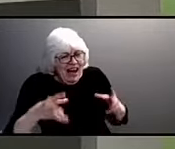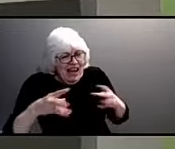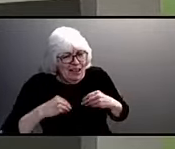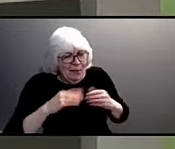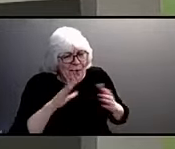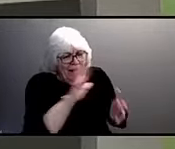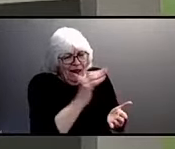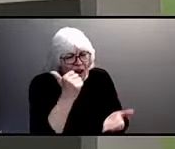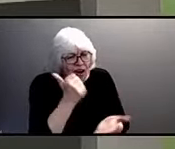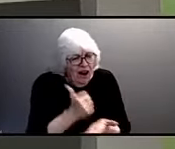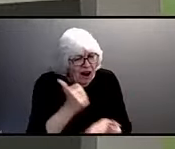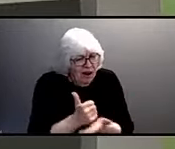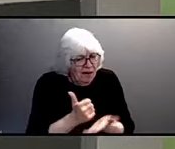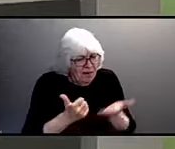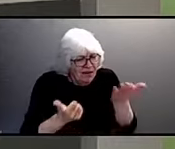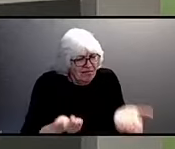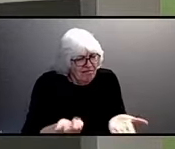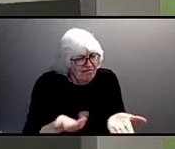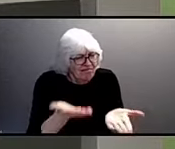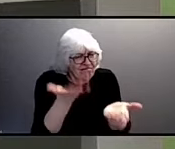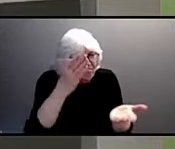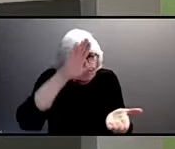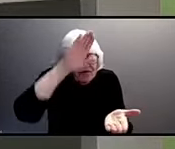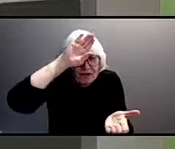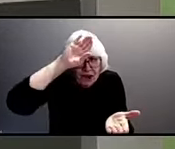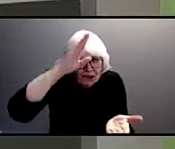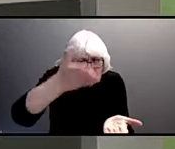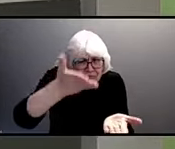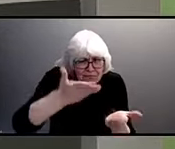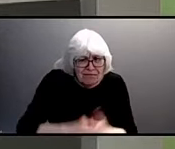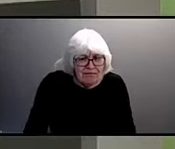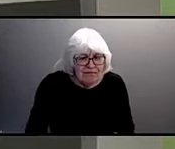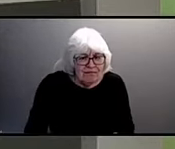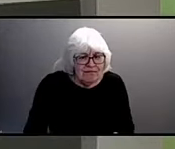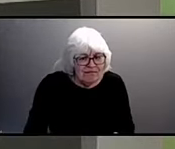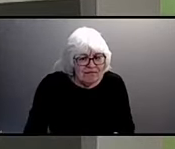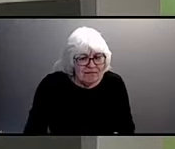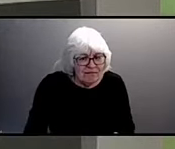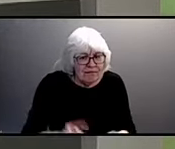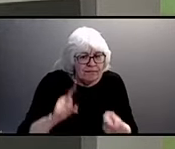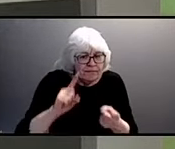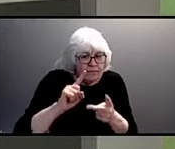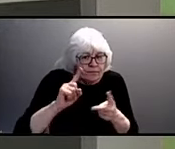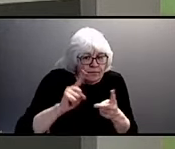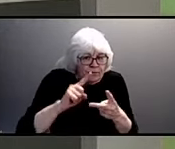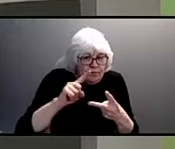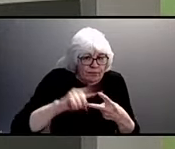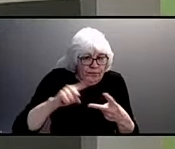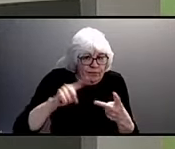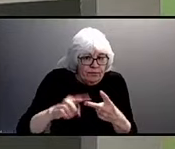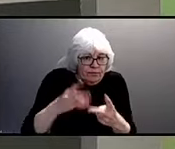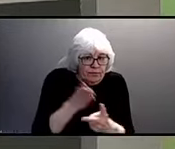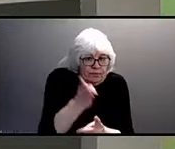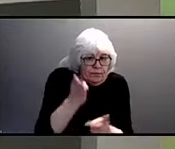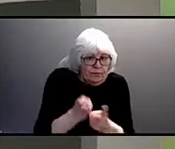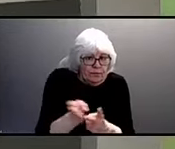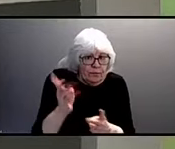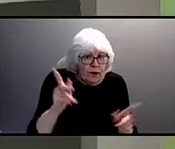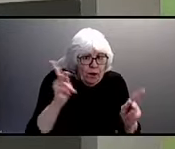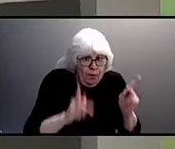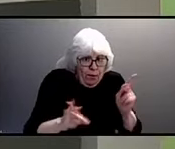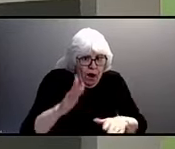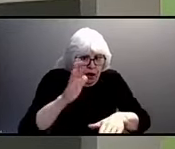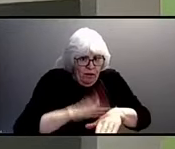Thank you for your question. Two streams of people that were called into service, obviously, are active